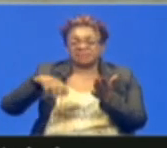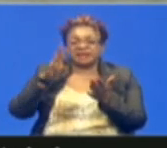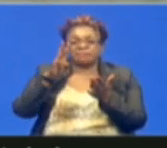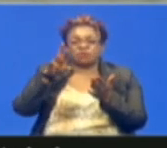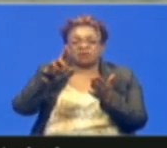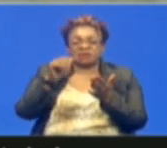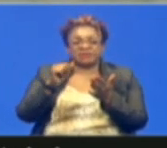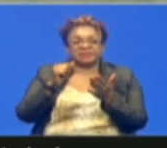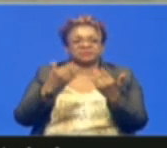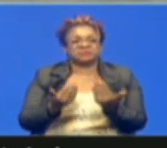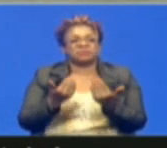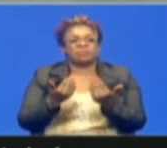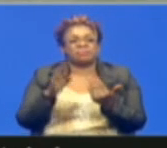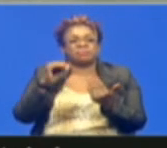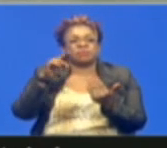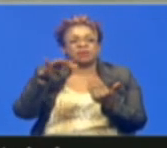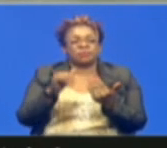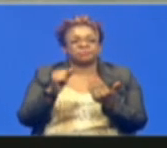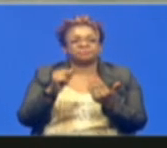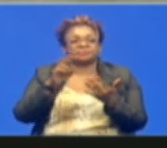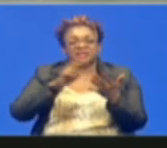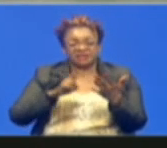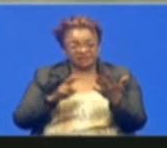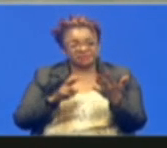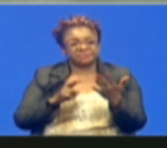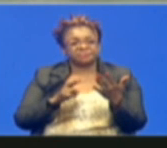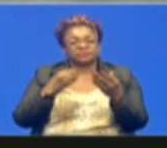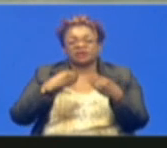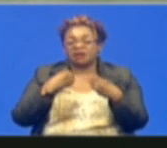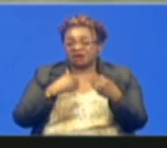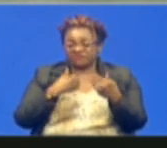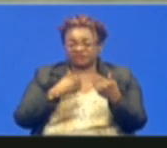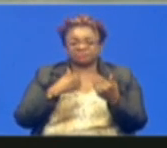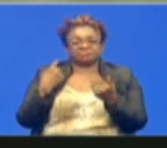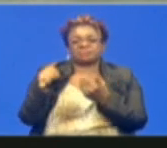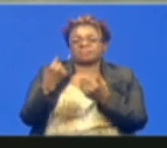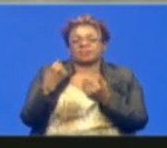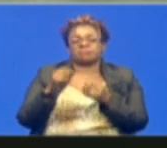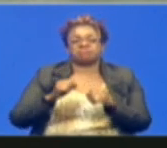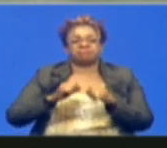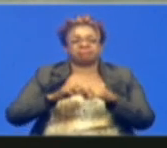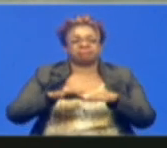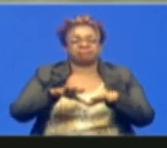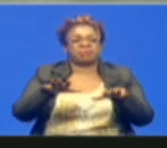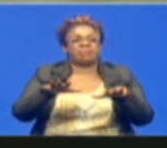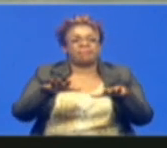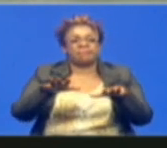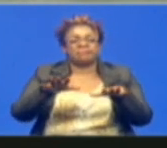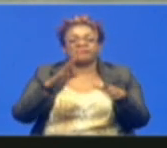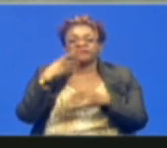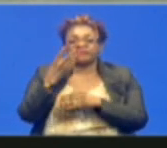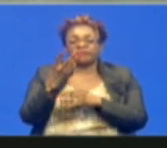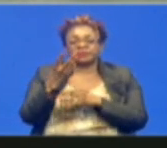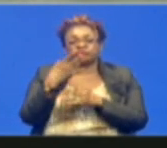region, Stephen Munyao, reads in part, and I quote, "Following the recent petroleum oil spill from the Kenya Pipeline Company, about 400